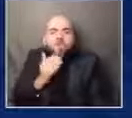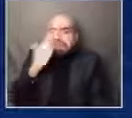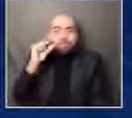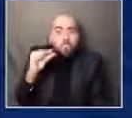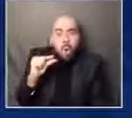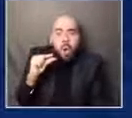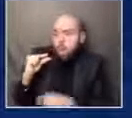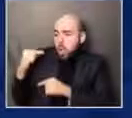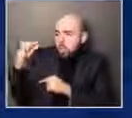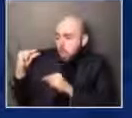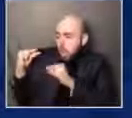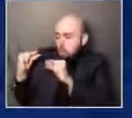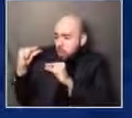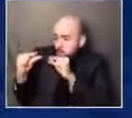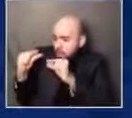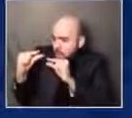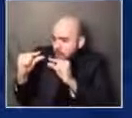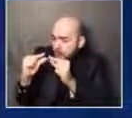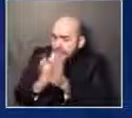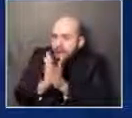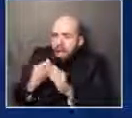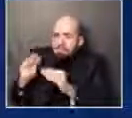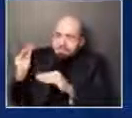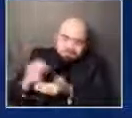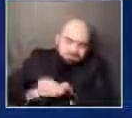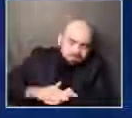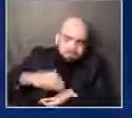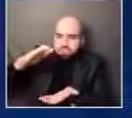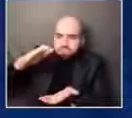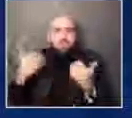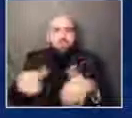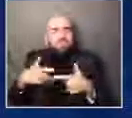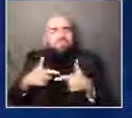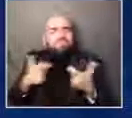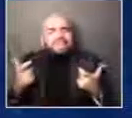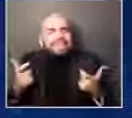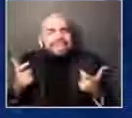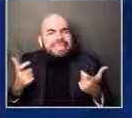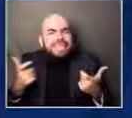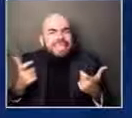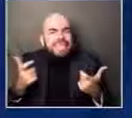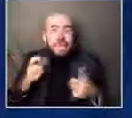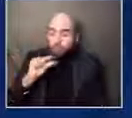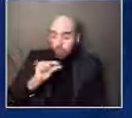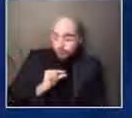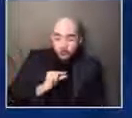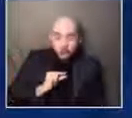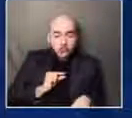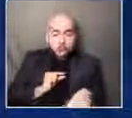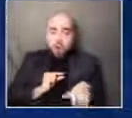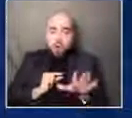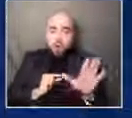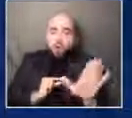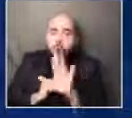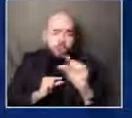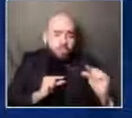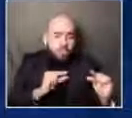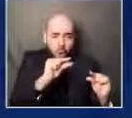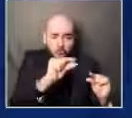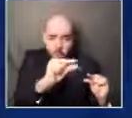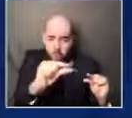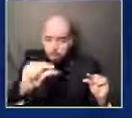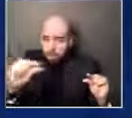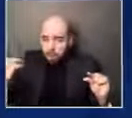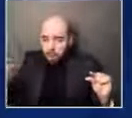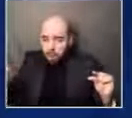achievements. It's the weight of many small acts together that bend the arc of history. You know,